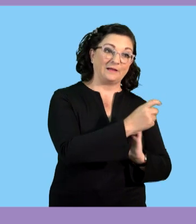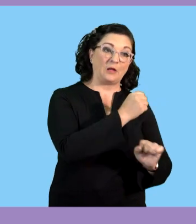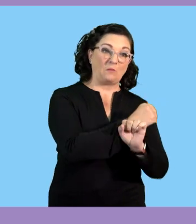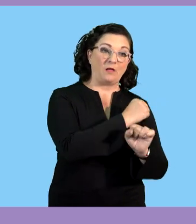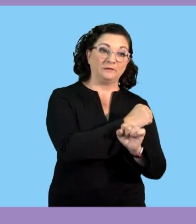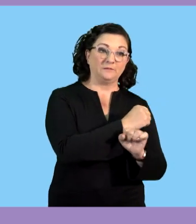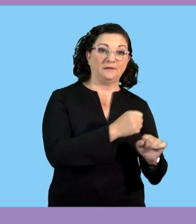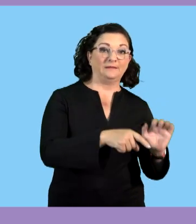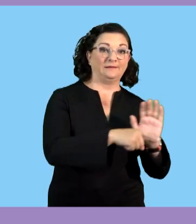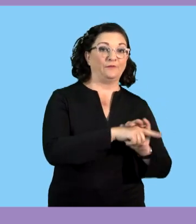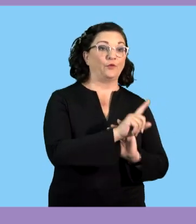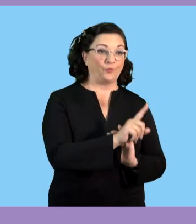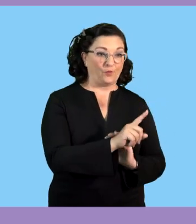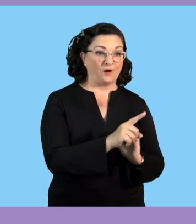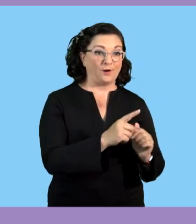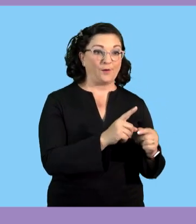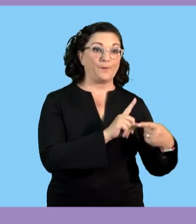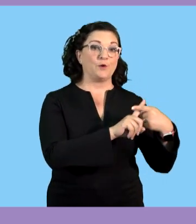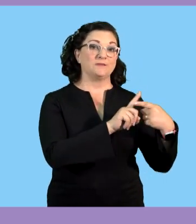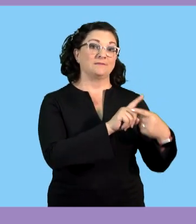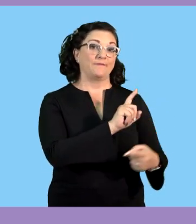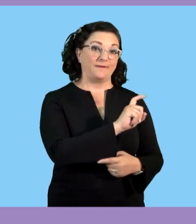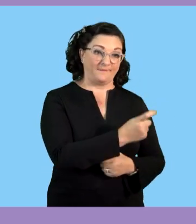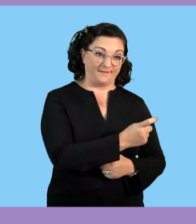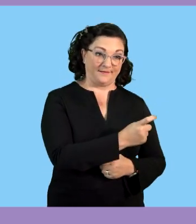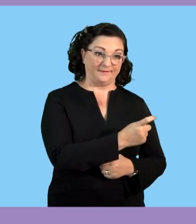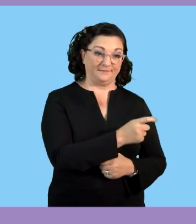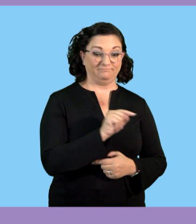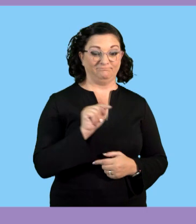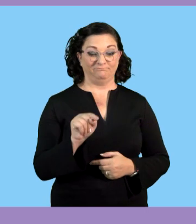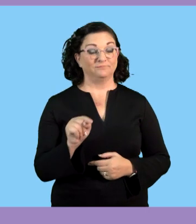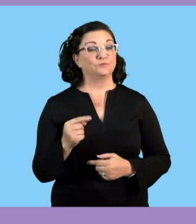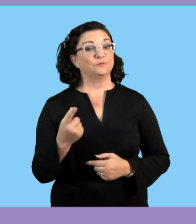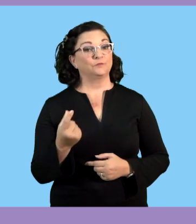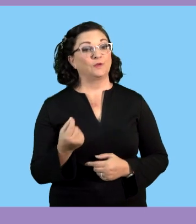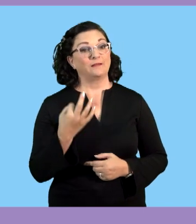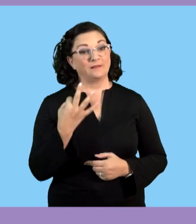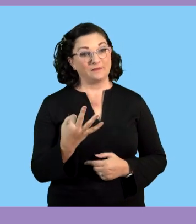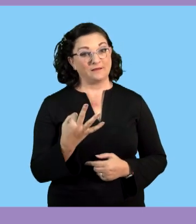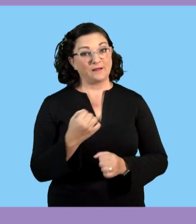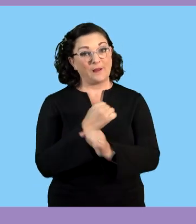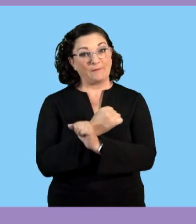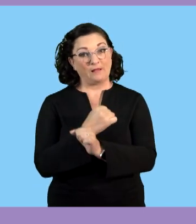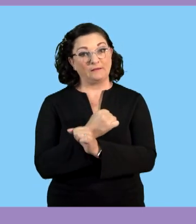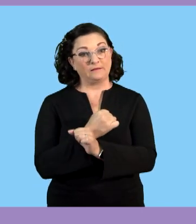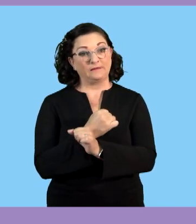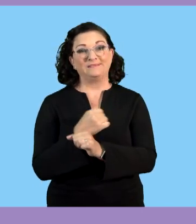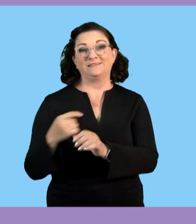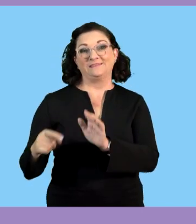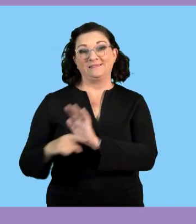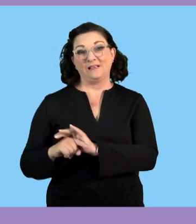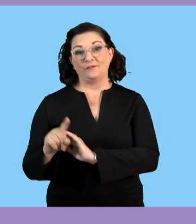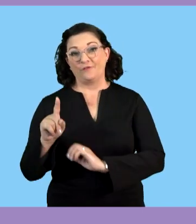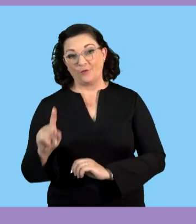1. That will give us a positive x. And on the right-hand side of the equal sign, we have a 3 multiplied